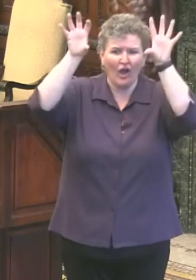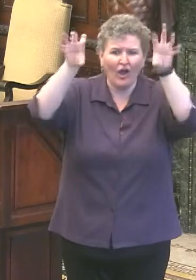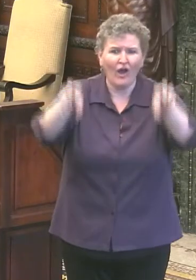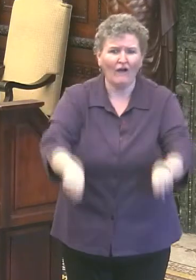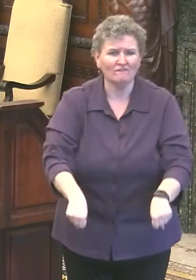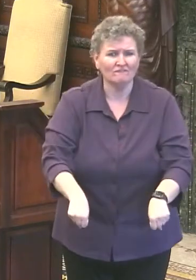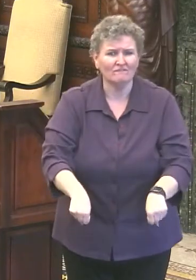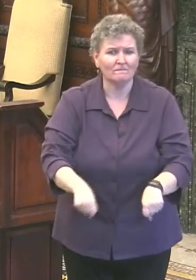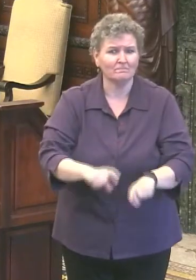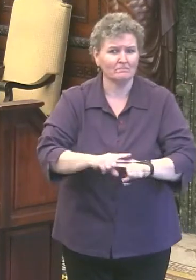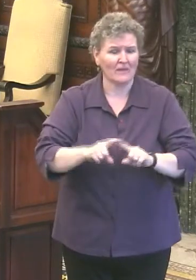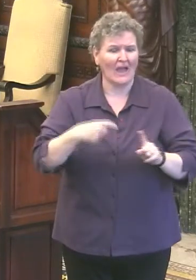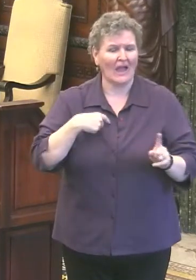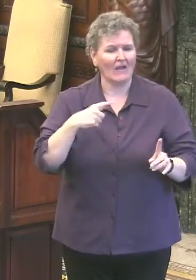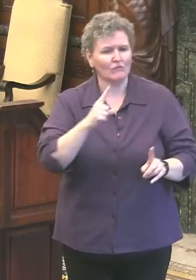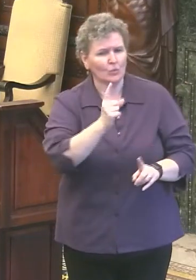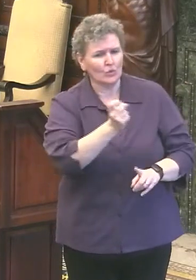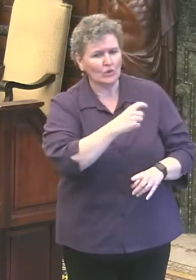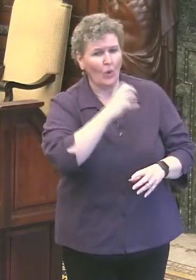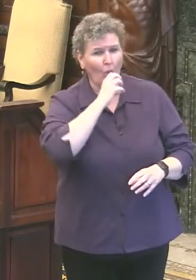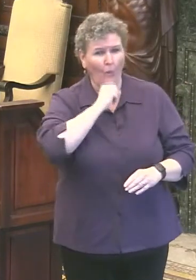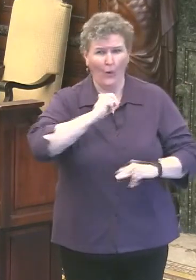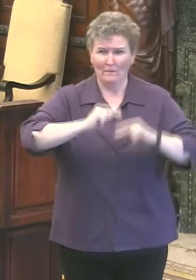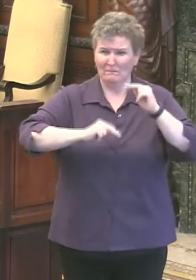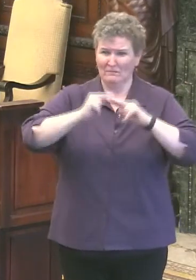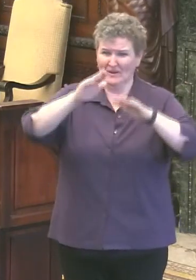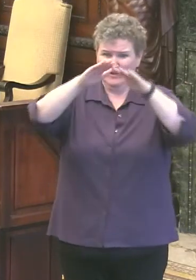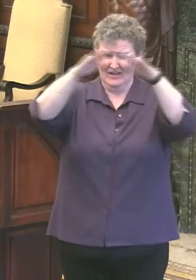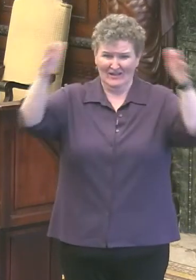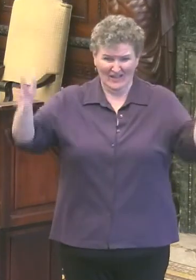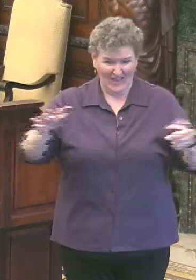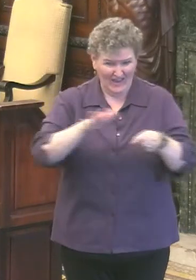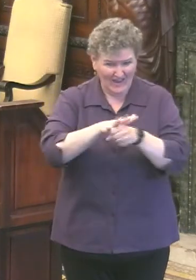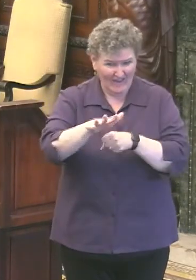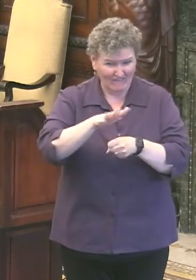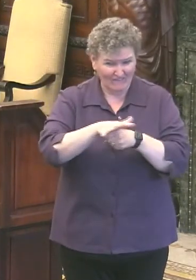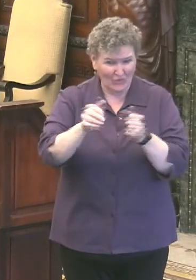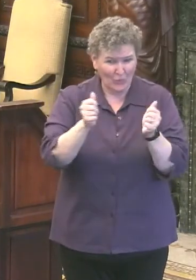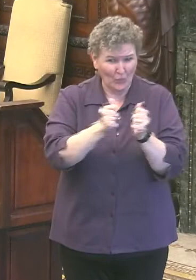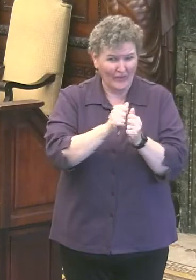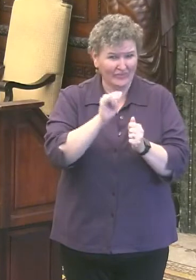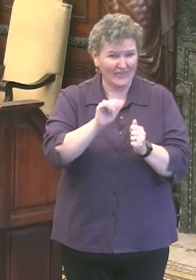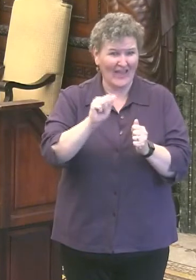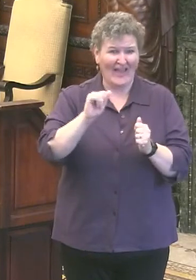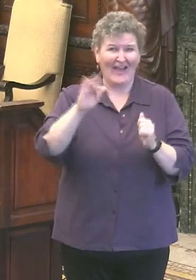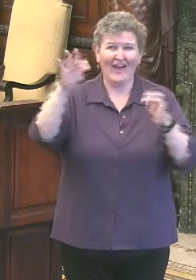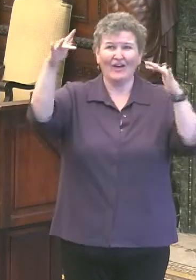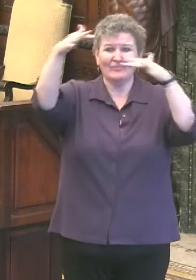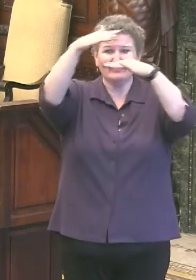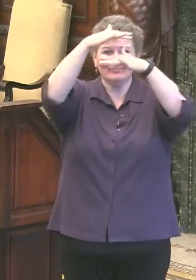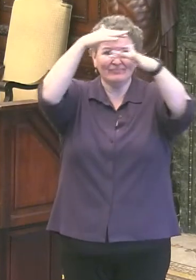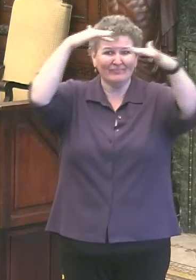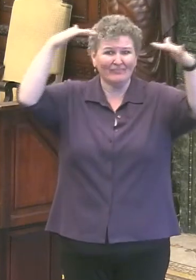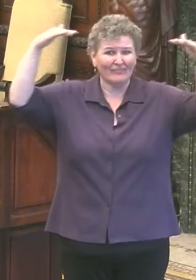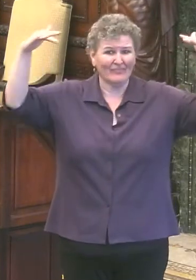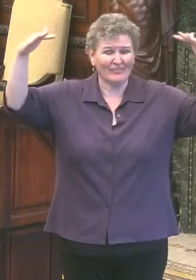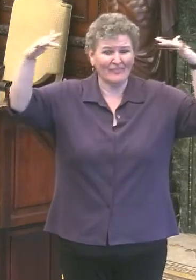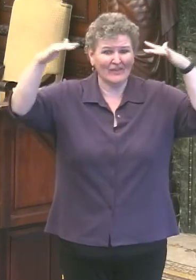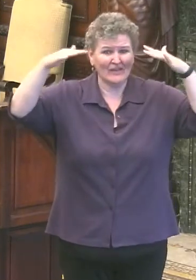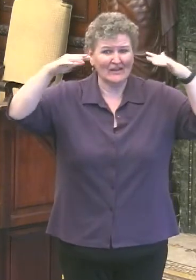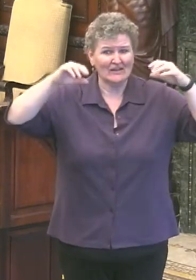aging buildings even adequate in terms of ventilation and other ills to other issues to return children to school this